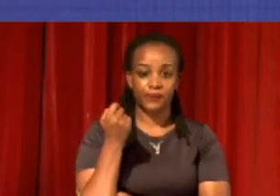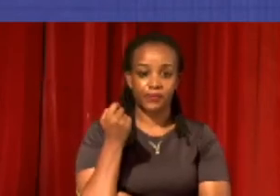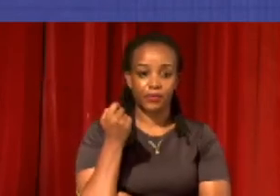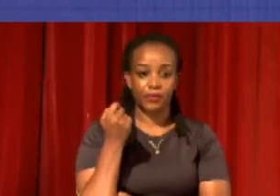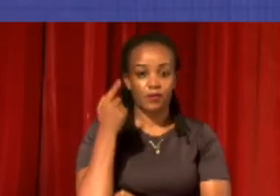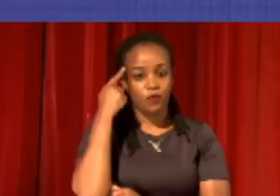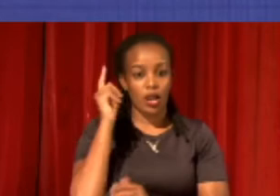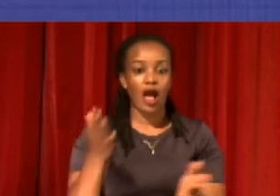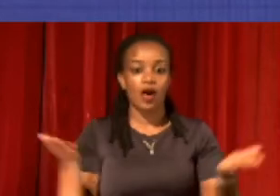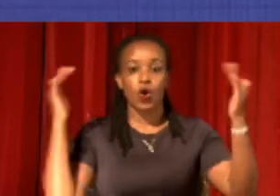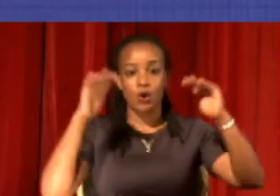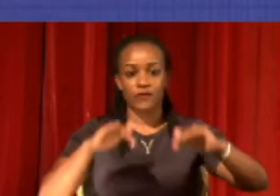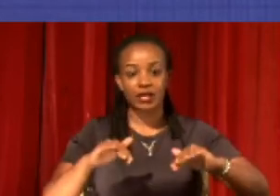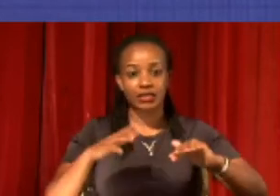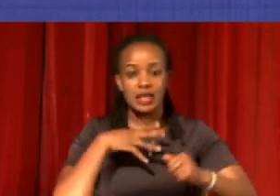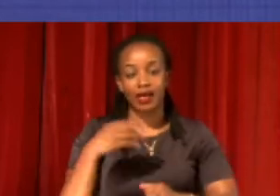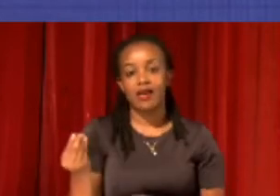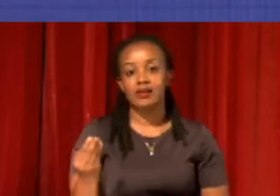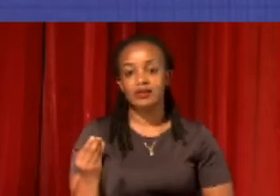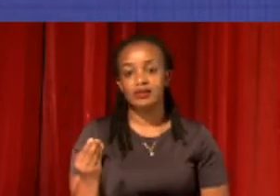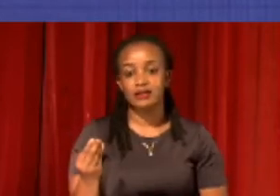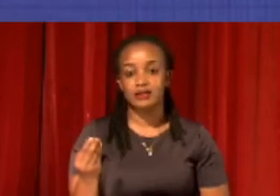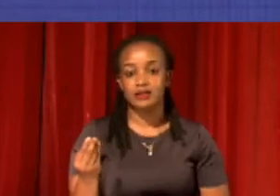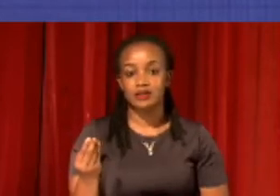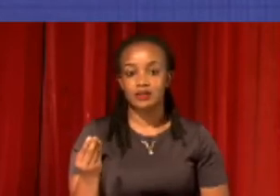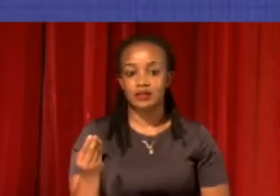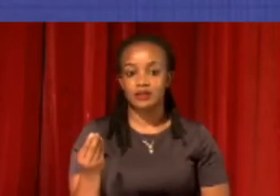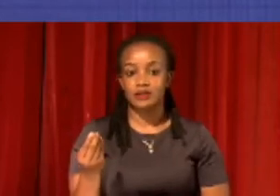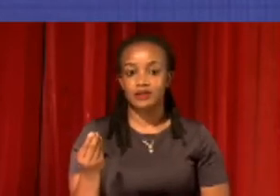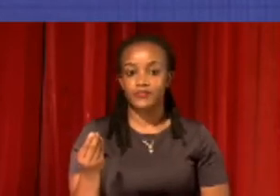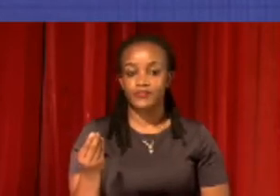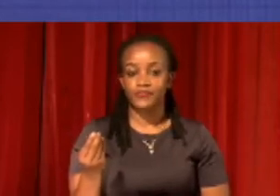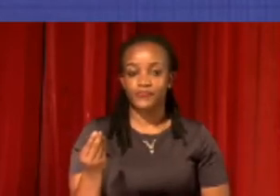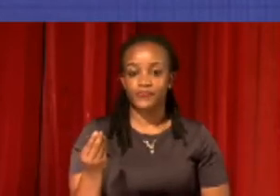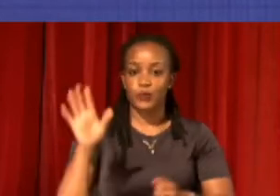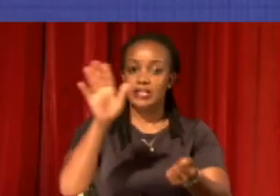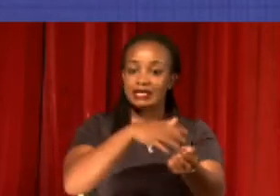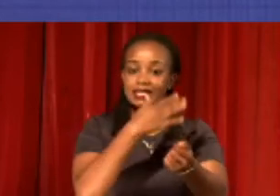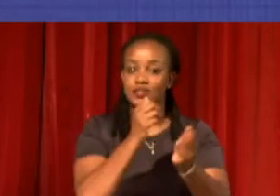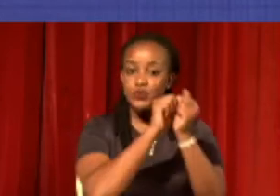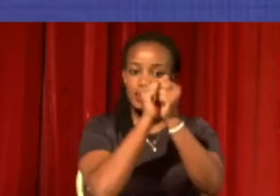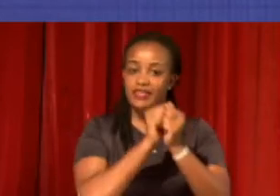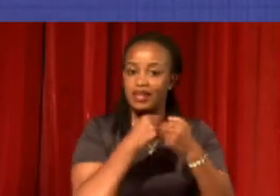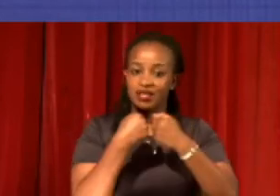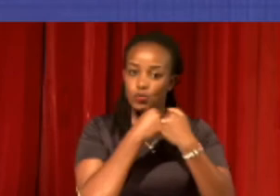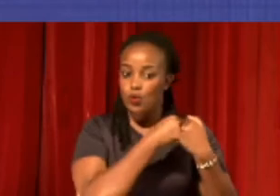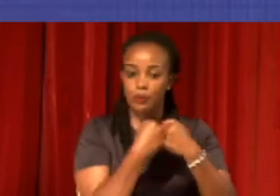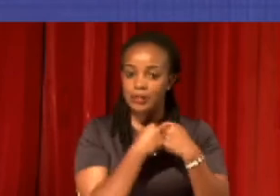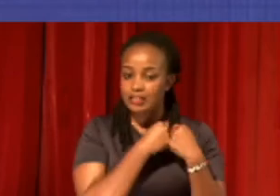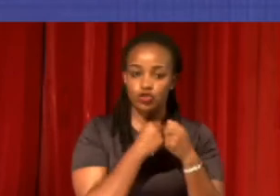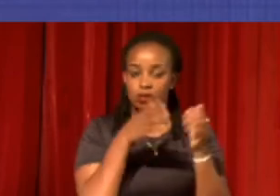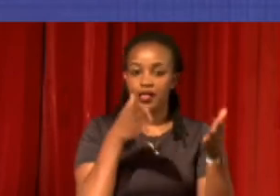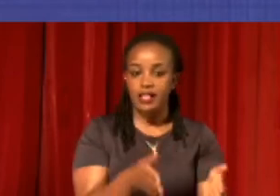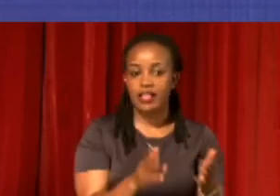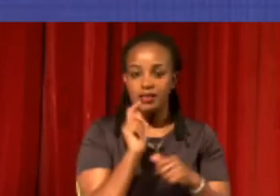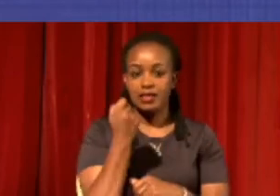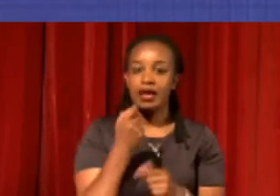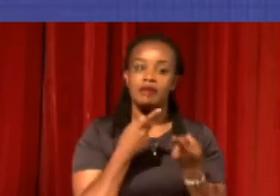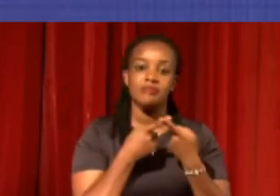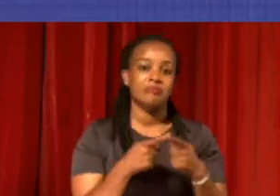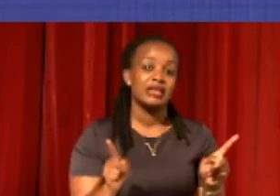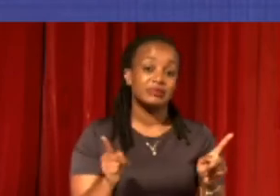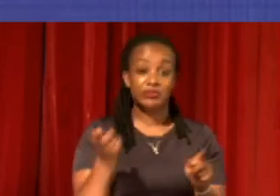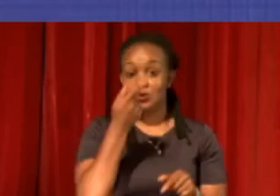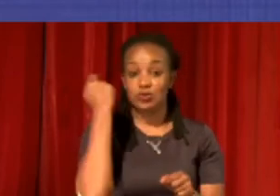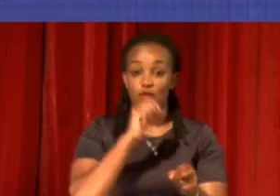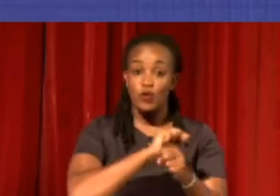for a conference and showcasing of Kenyan music as well. Wow. This was to happen between the 1st of October to the 4th. Unfortunately, again, because of